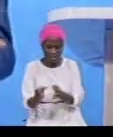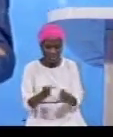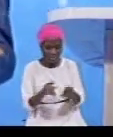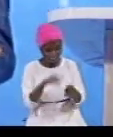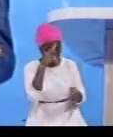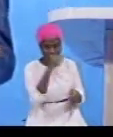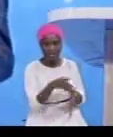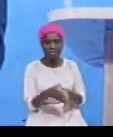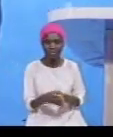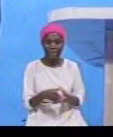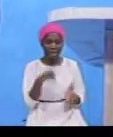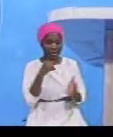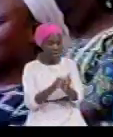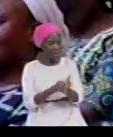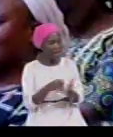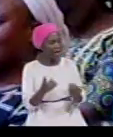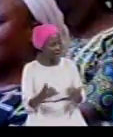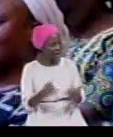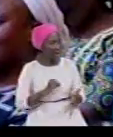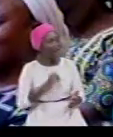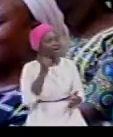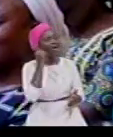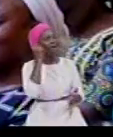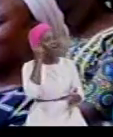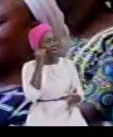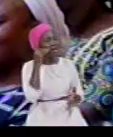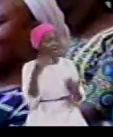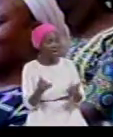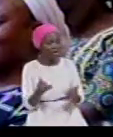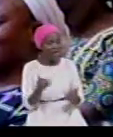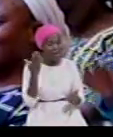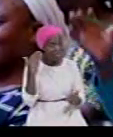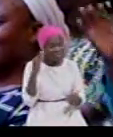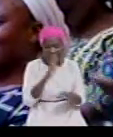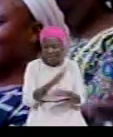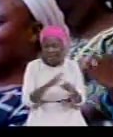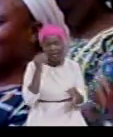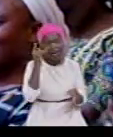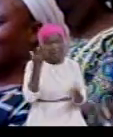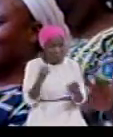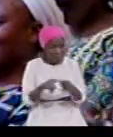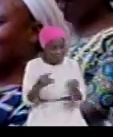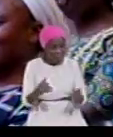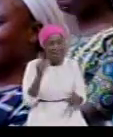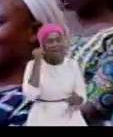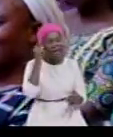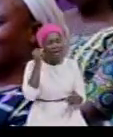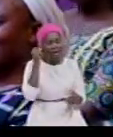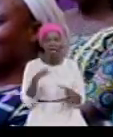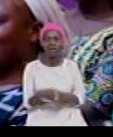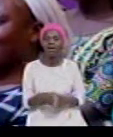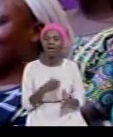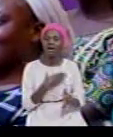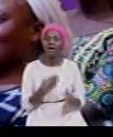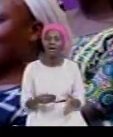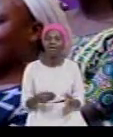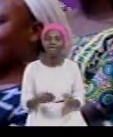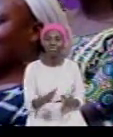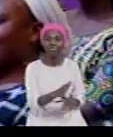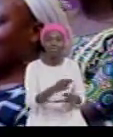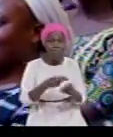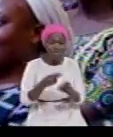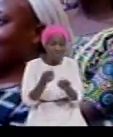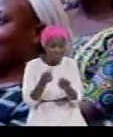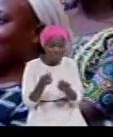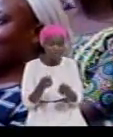I understand now. I didn't need to understand all this time. And then we went through some things, those few days, and that child